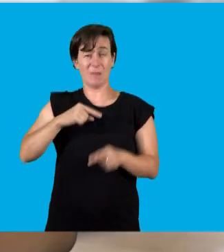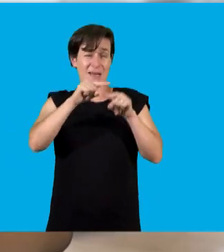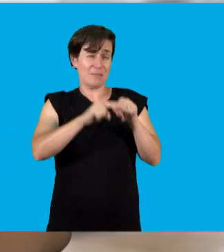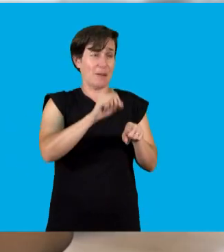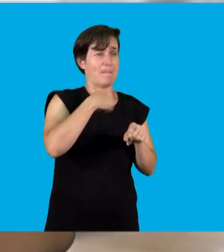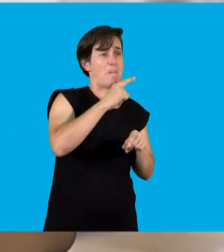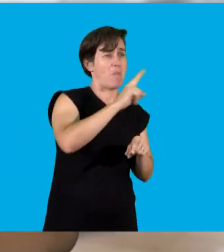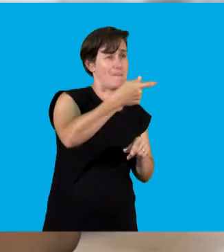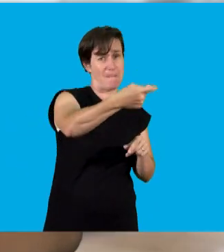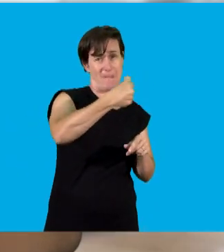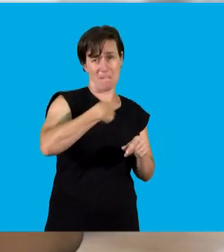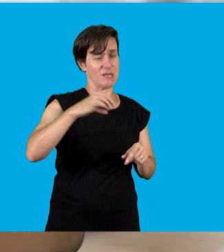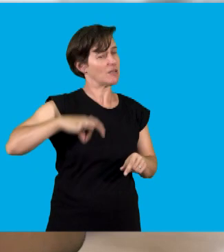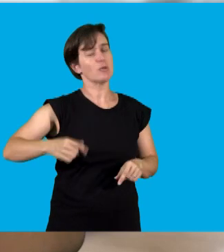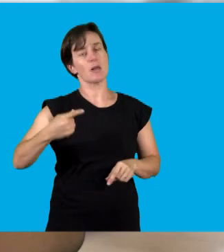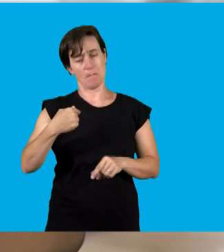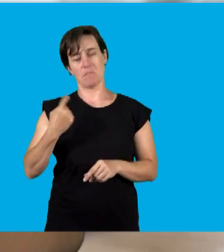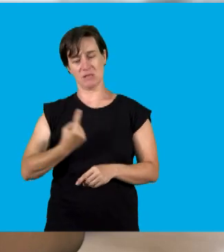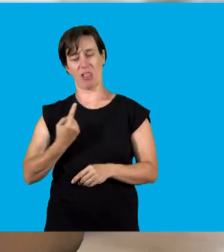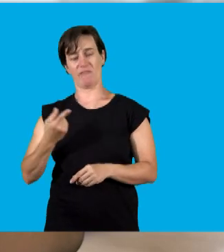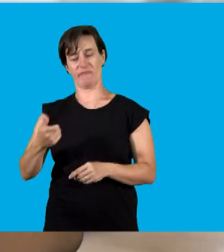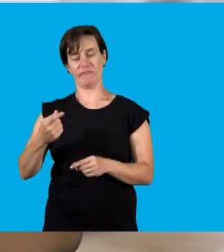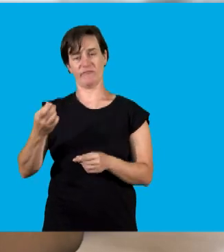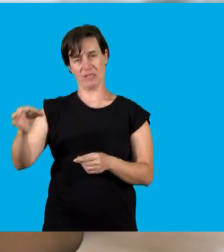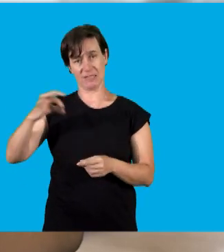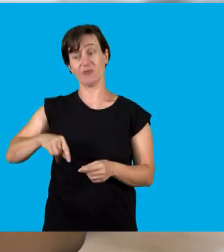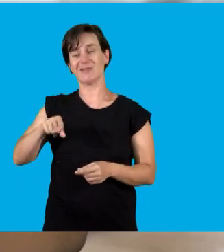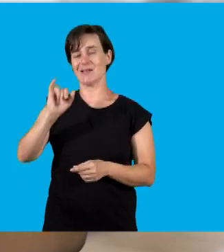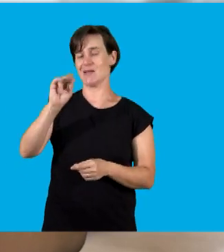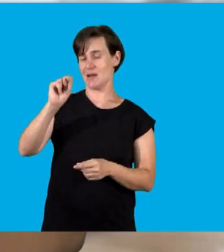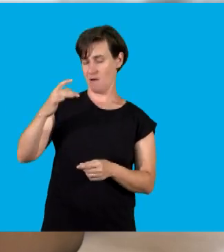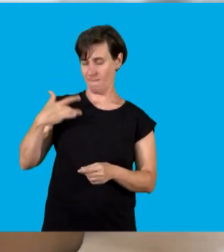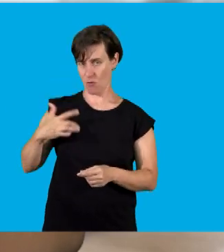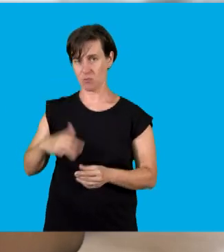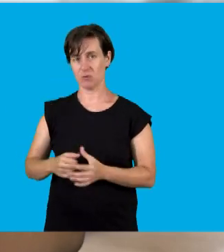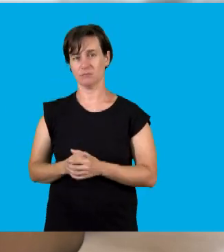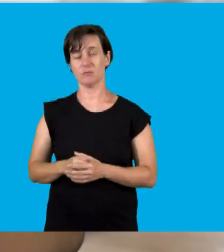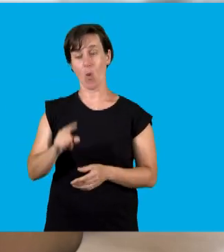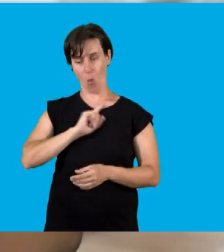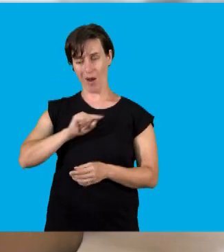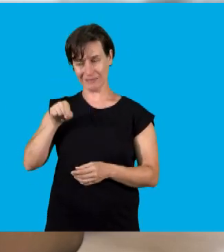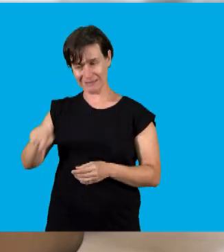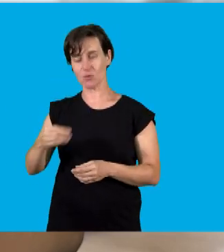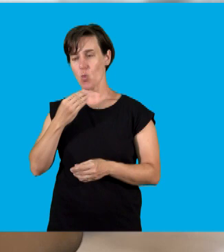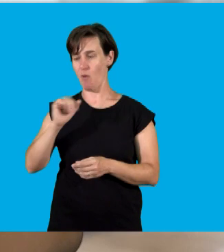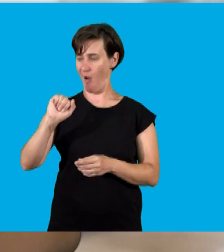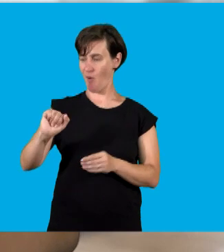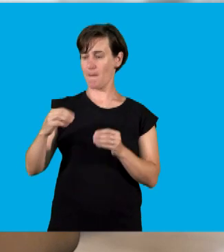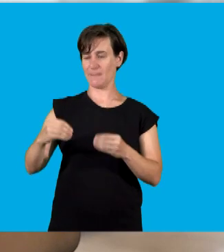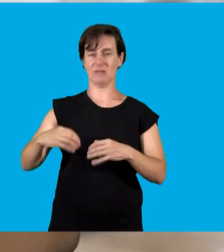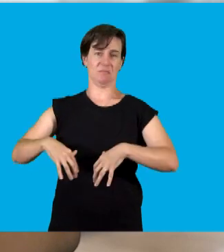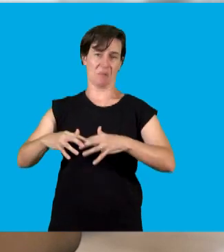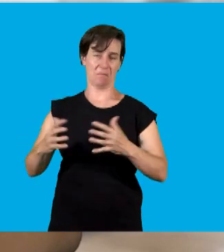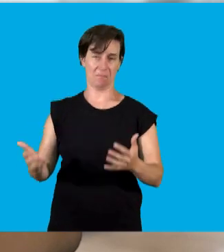depend on another person to pay them the salary, but they provide themselves with a form of income because they are the ones who